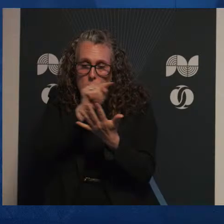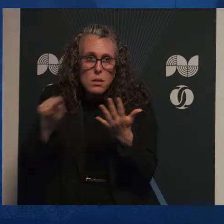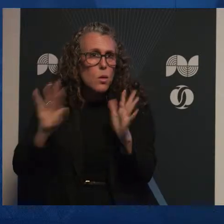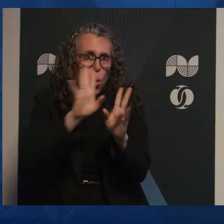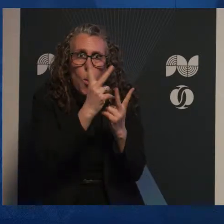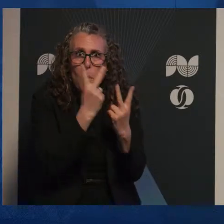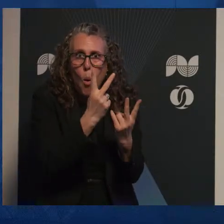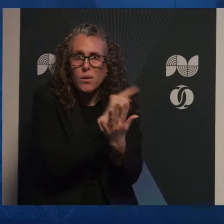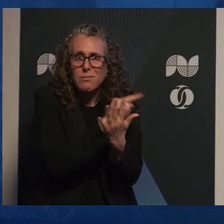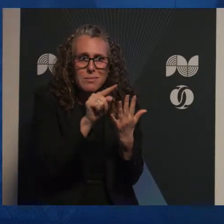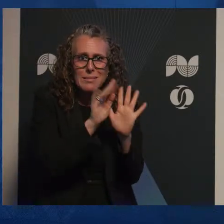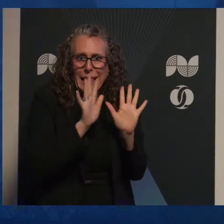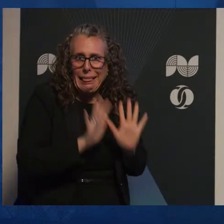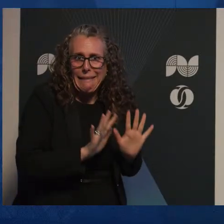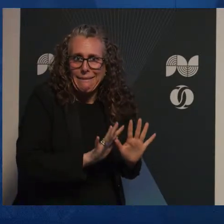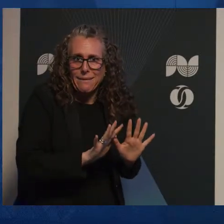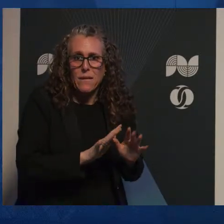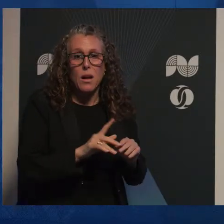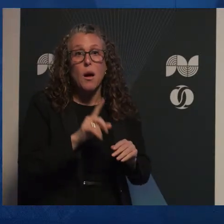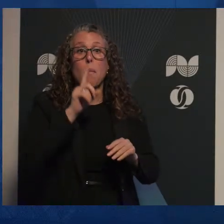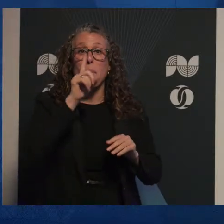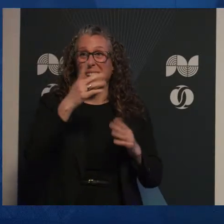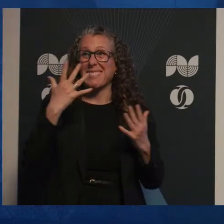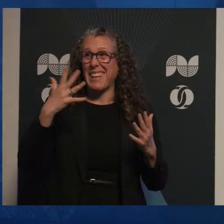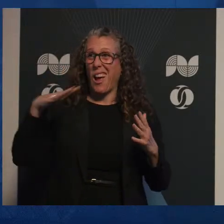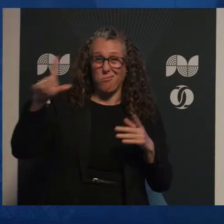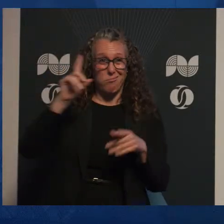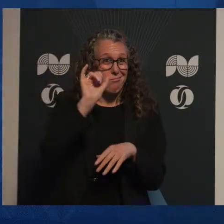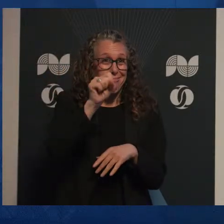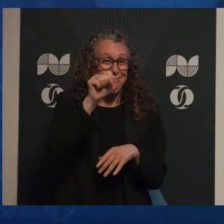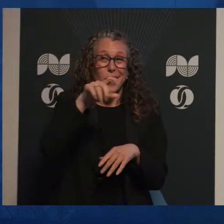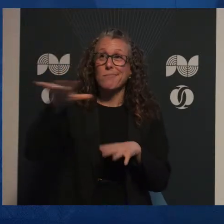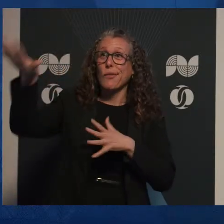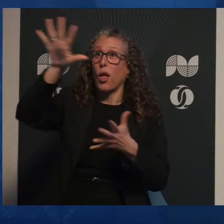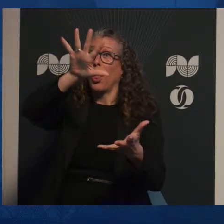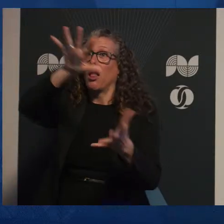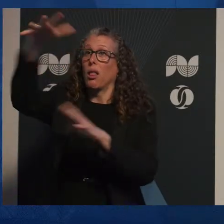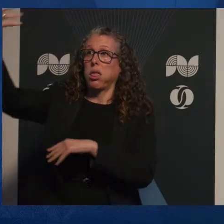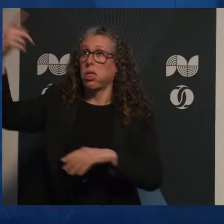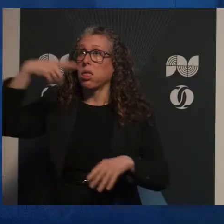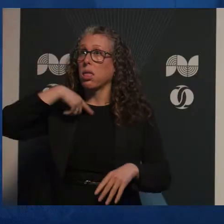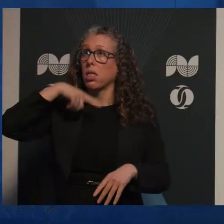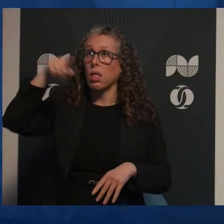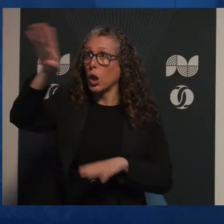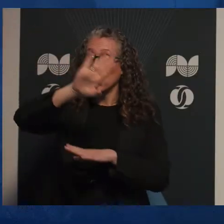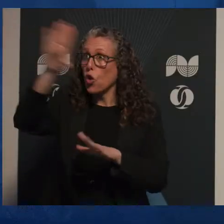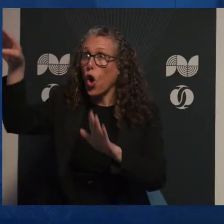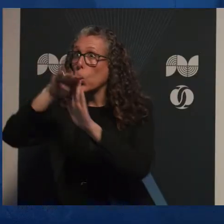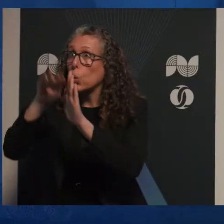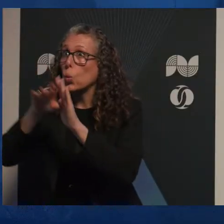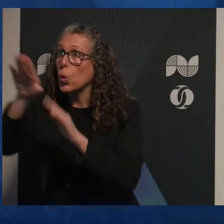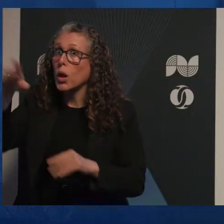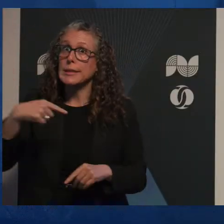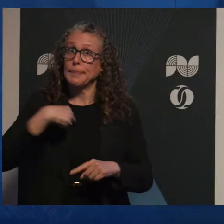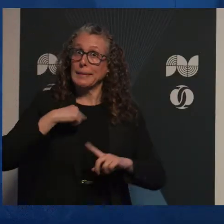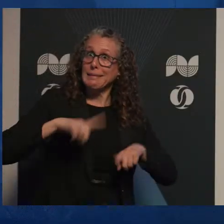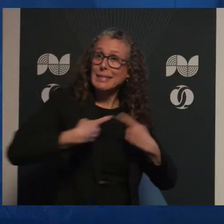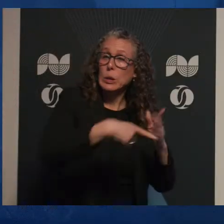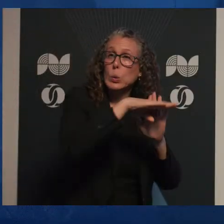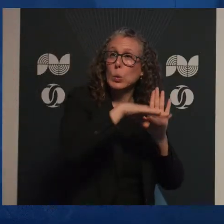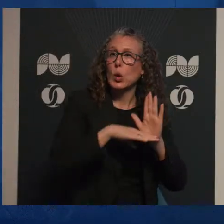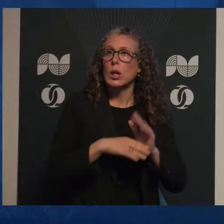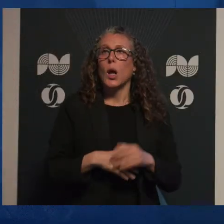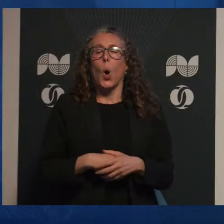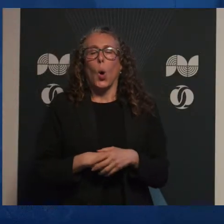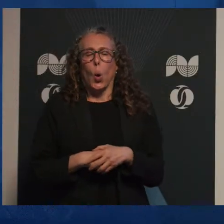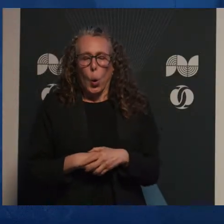But it's more difficult to do that in an environment where other people aren't playing by the rules. I think that's a broader